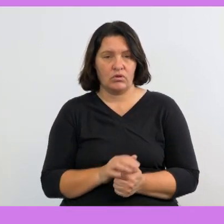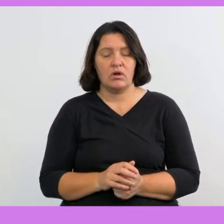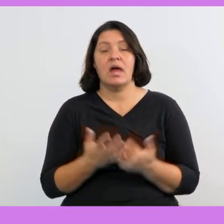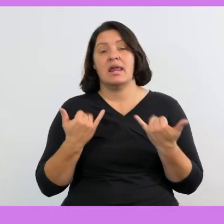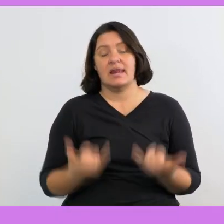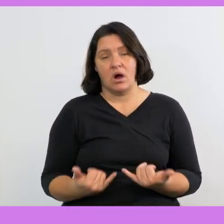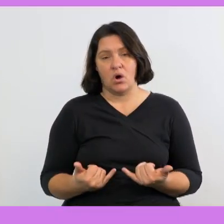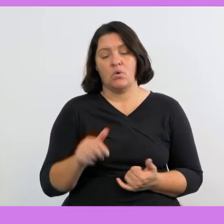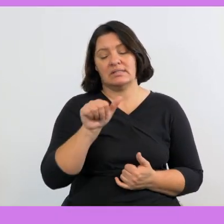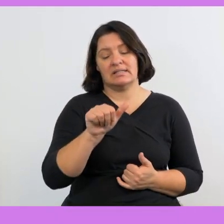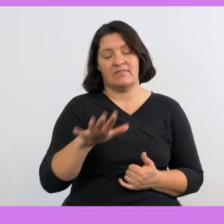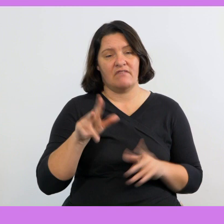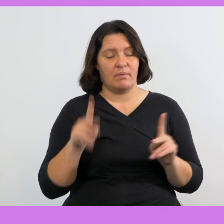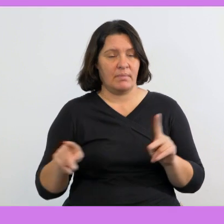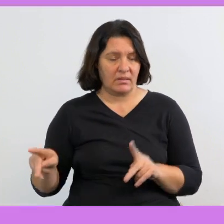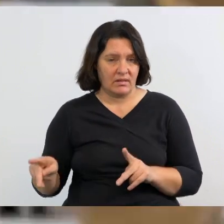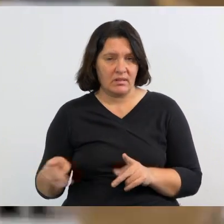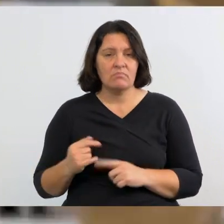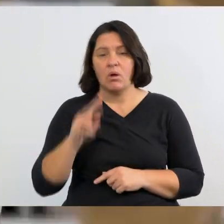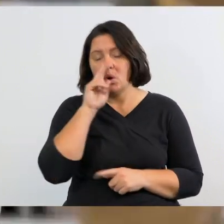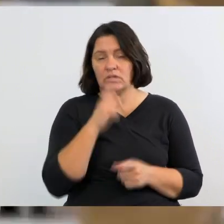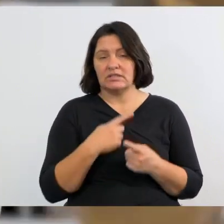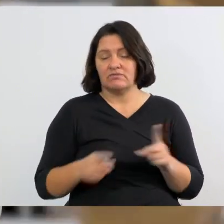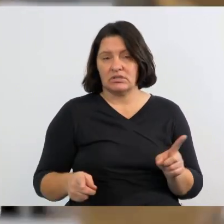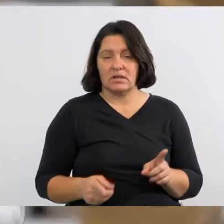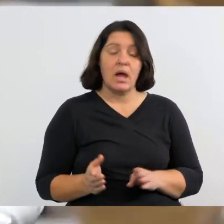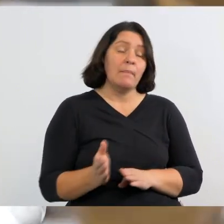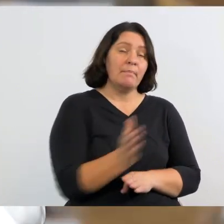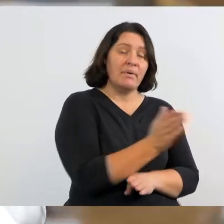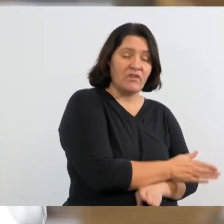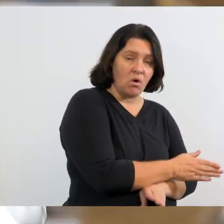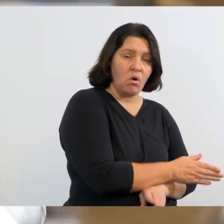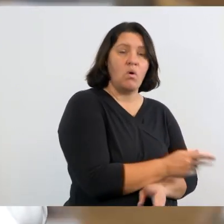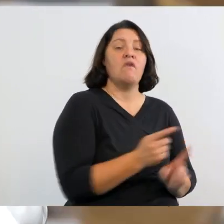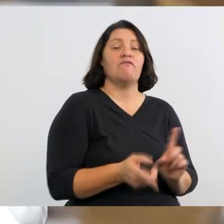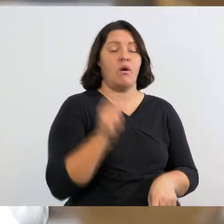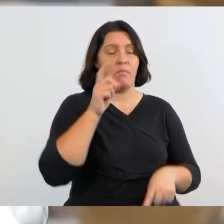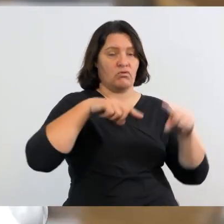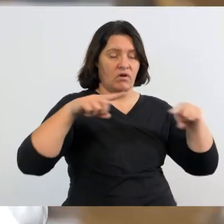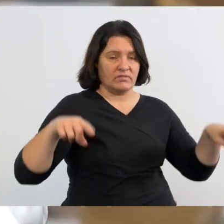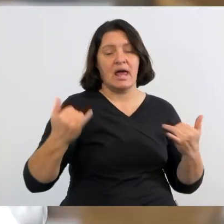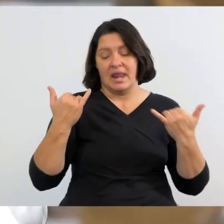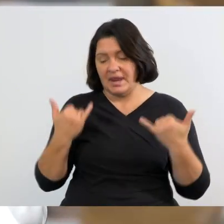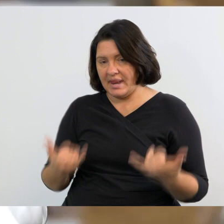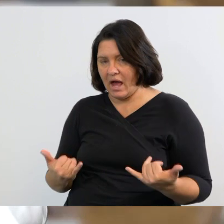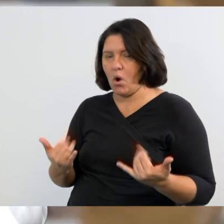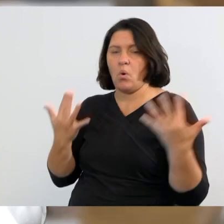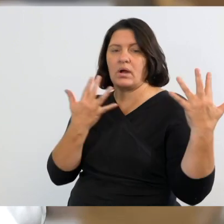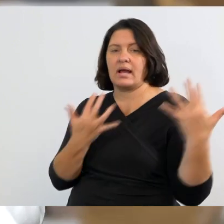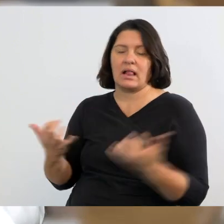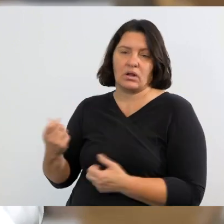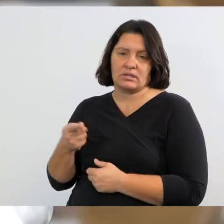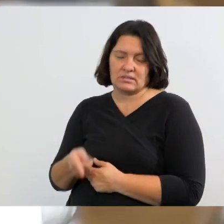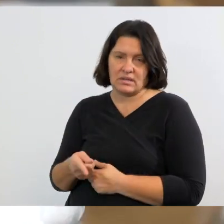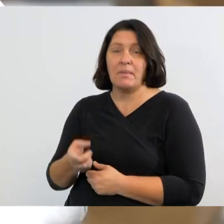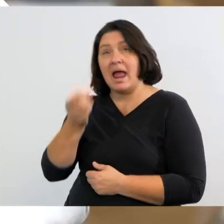please look at the difference. The previous sum we've worked from the graph. This time around I'm saying use the given information above.